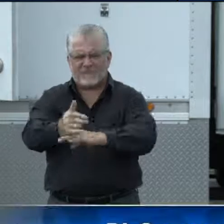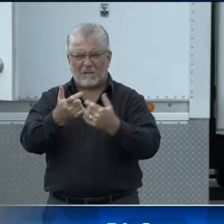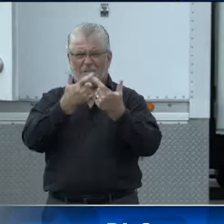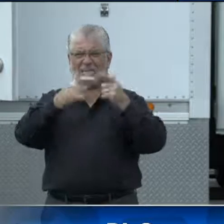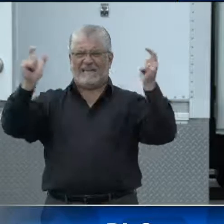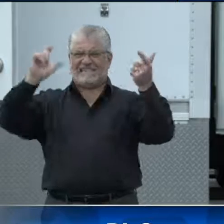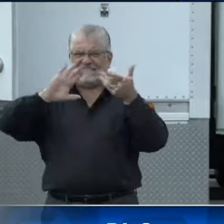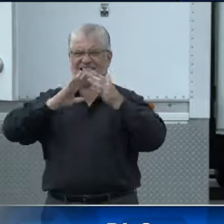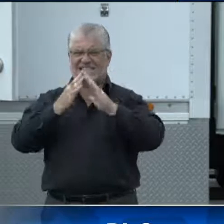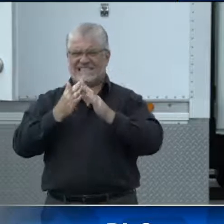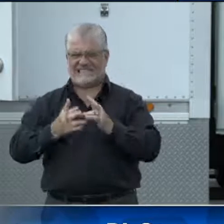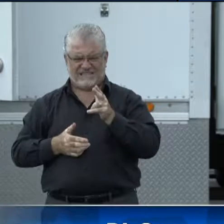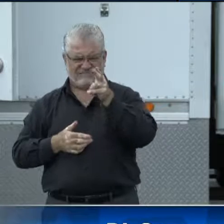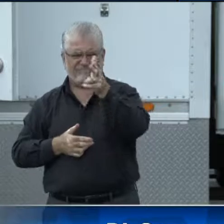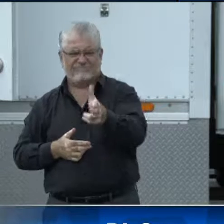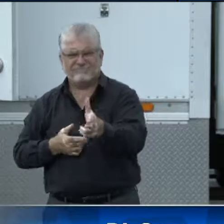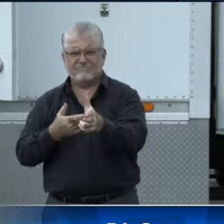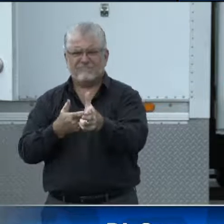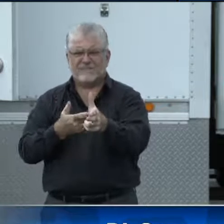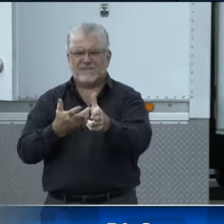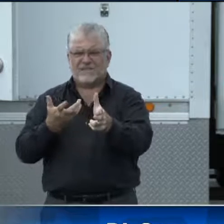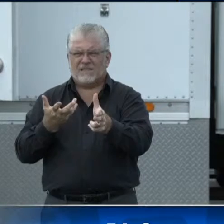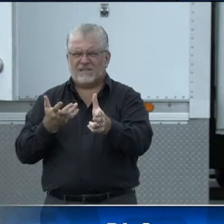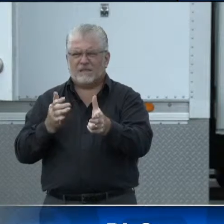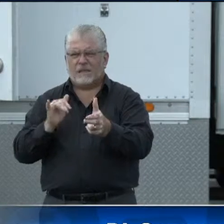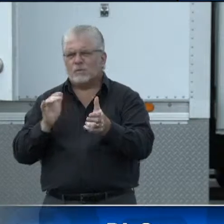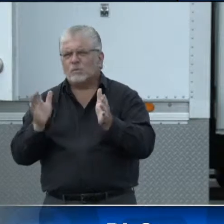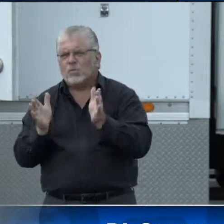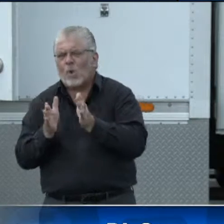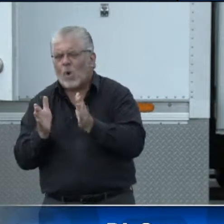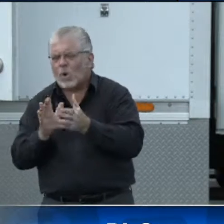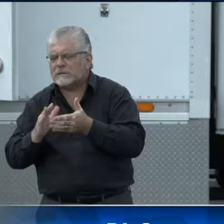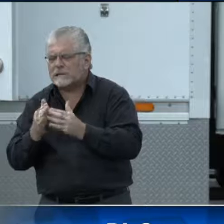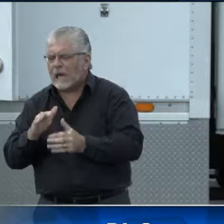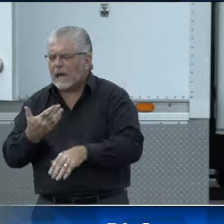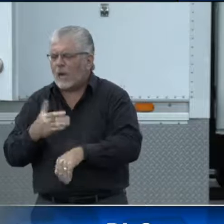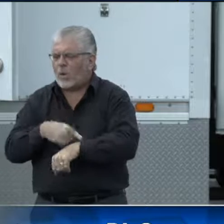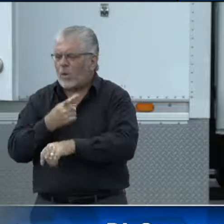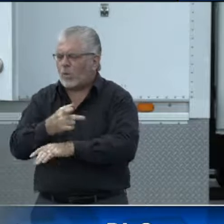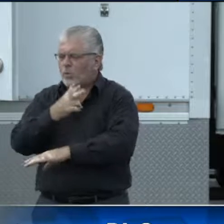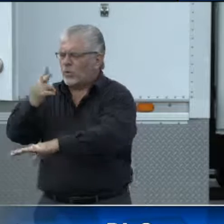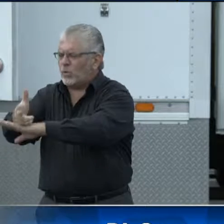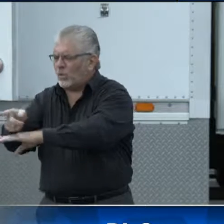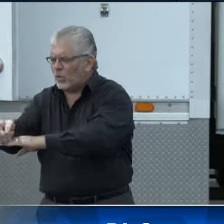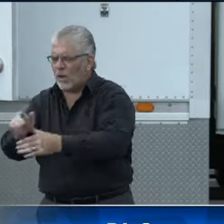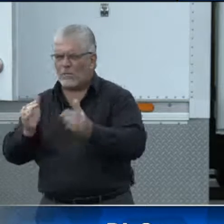to say more of those, I think somebody used the terms pockets.